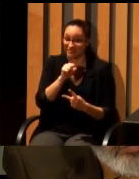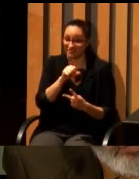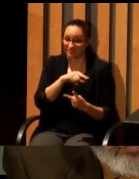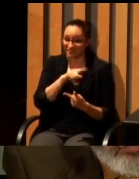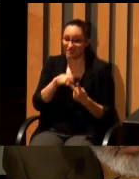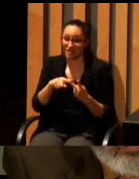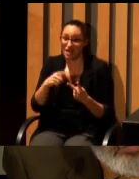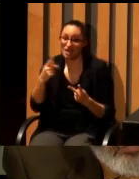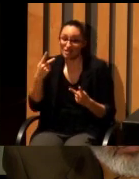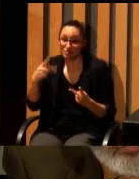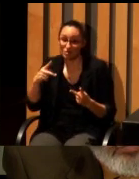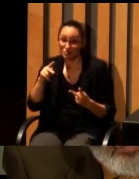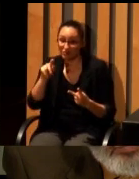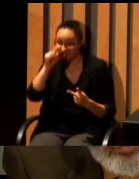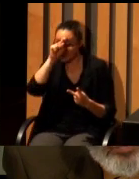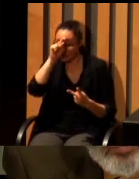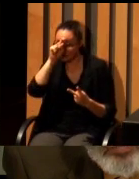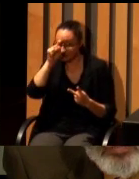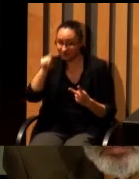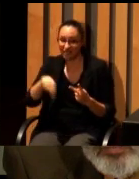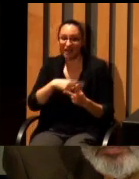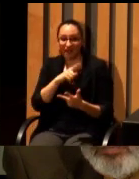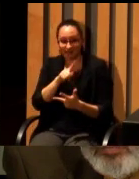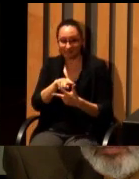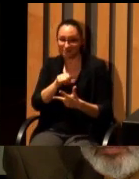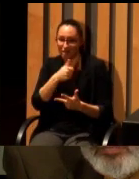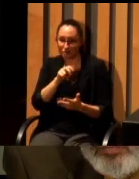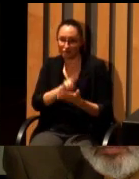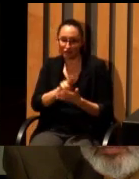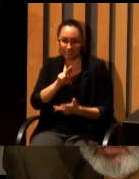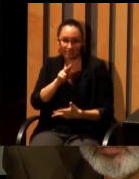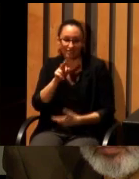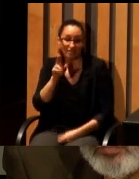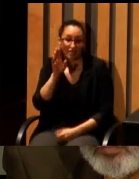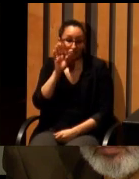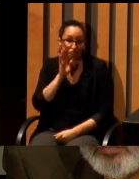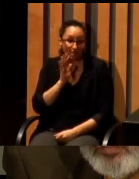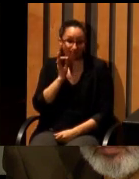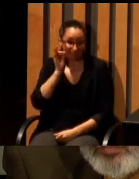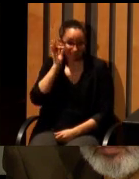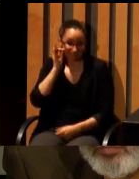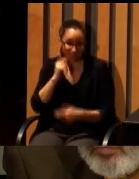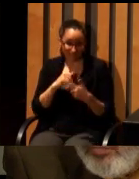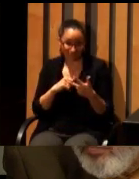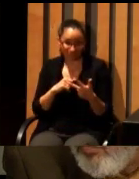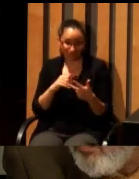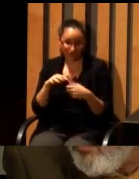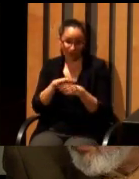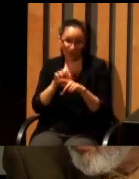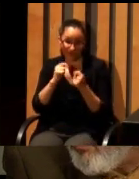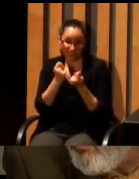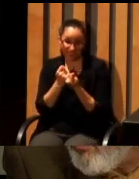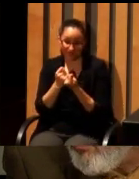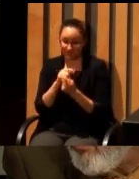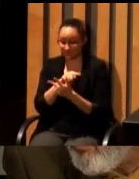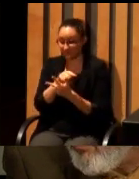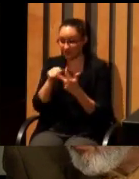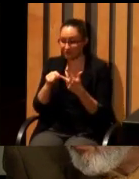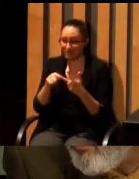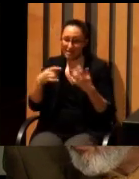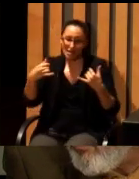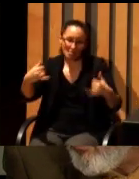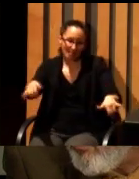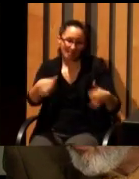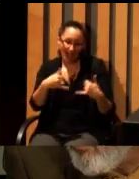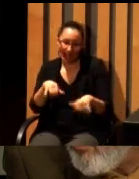Purple Eagles, and the St. Bonaventure Brown Indians. The teams played and the mascots pranced, and it